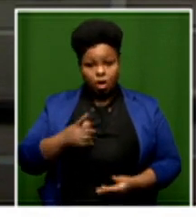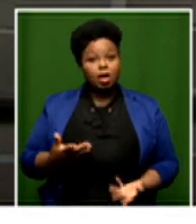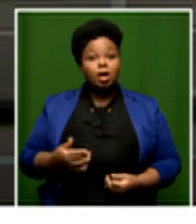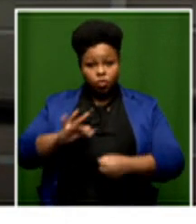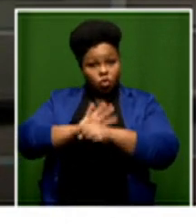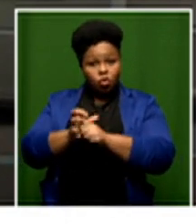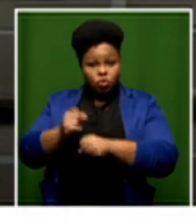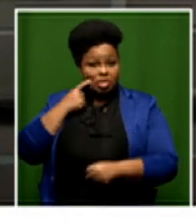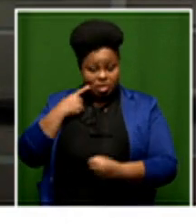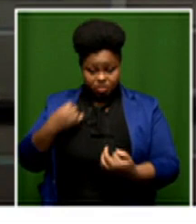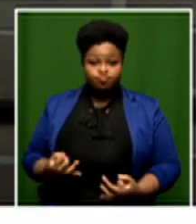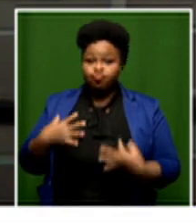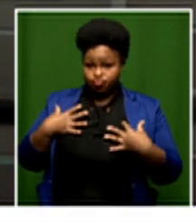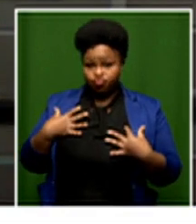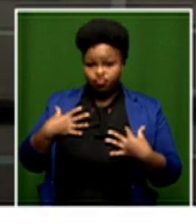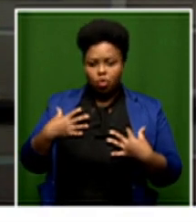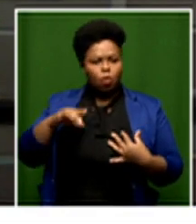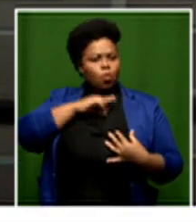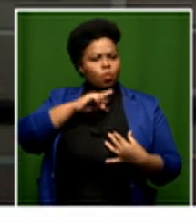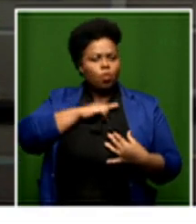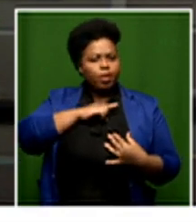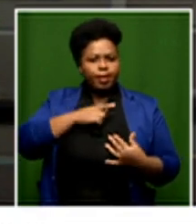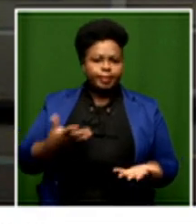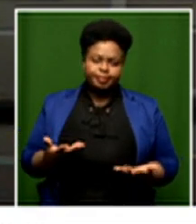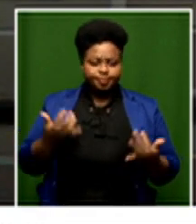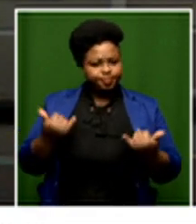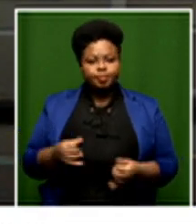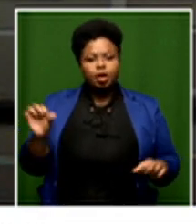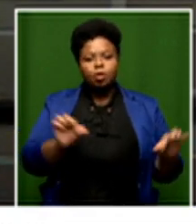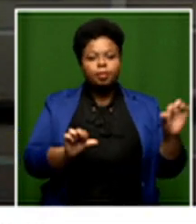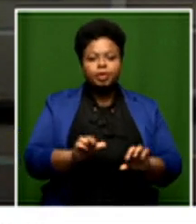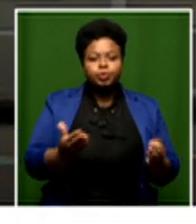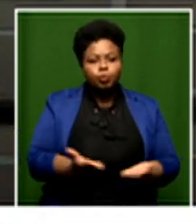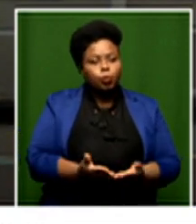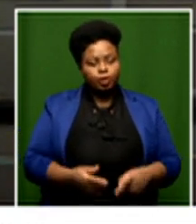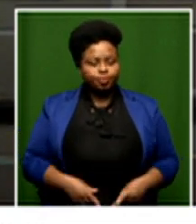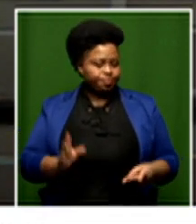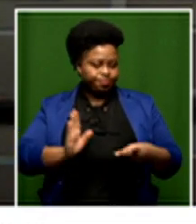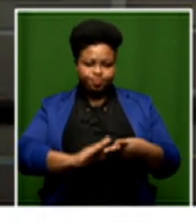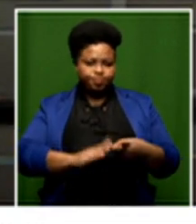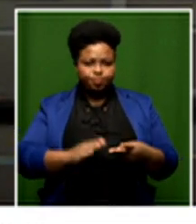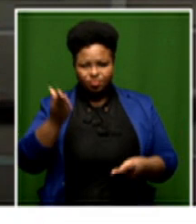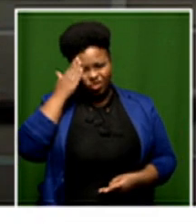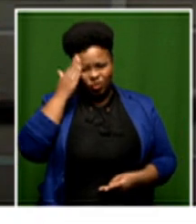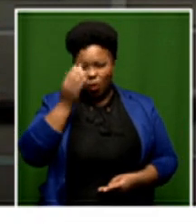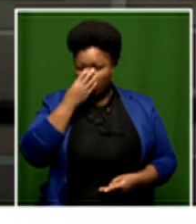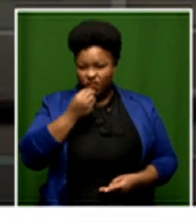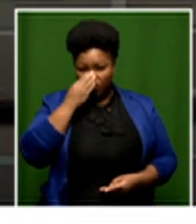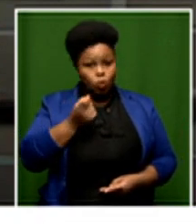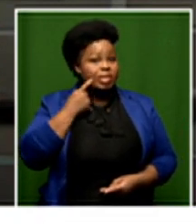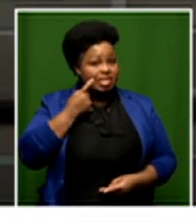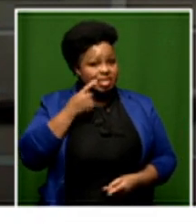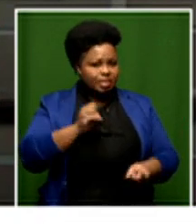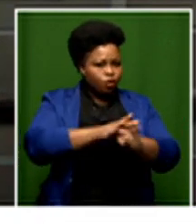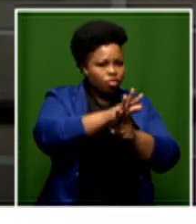present because as we go back, the schools go back. We know influenza is transmitted a